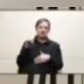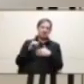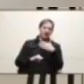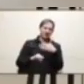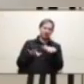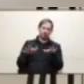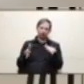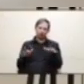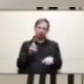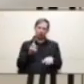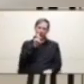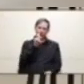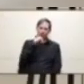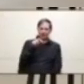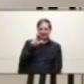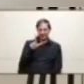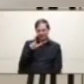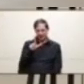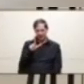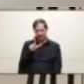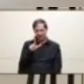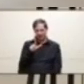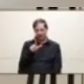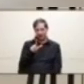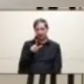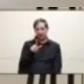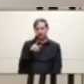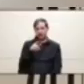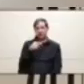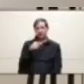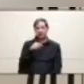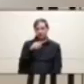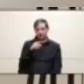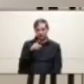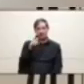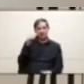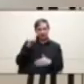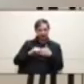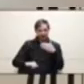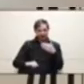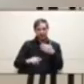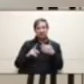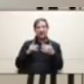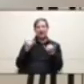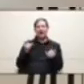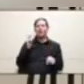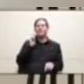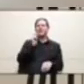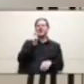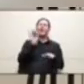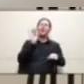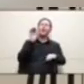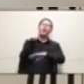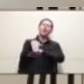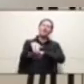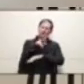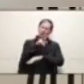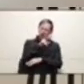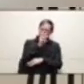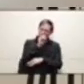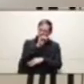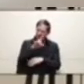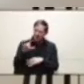1.7. There are allegations that you are paying those people more than 2 million a month. Was there